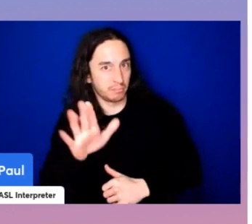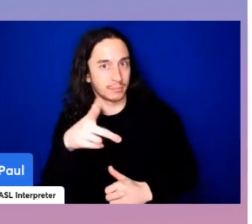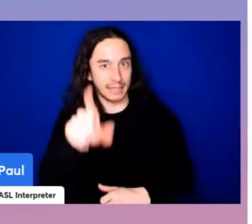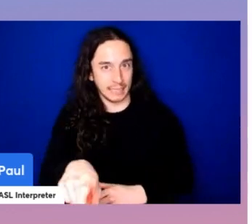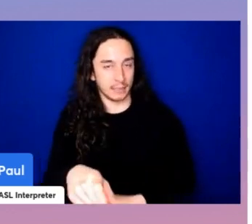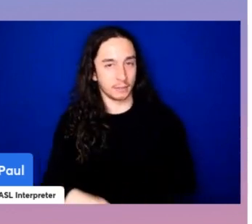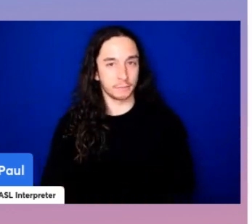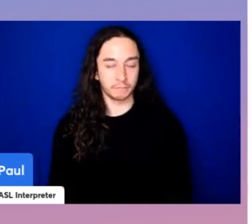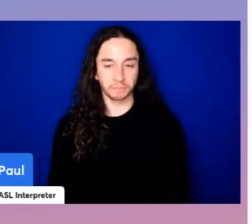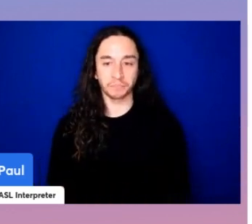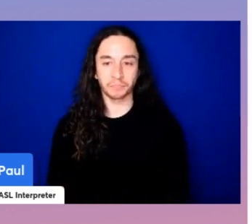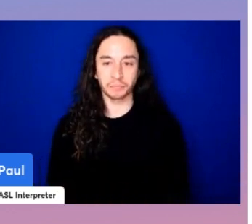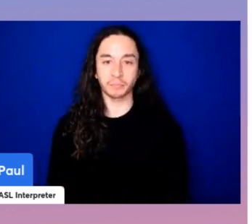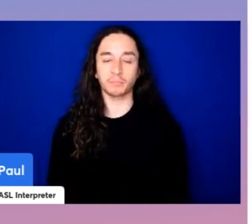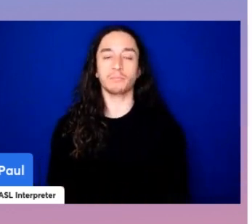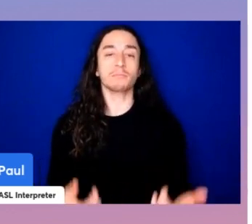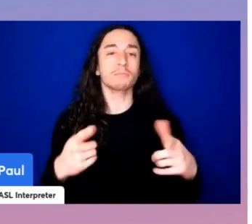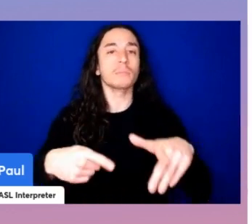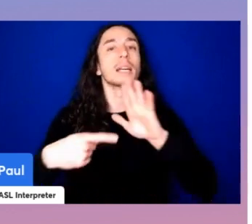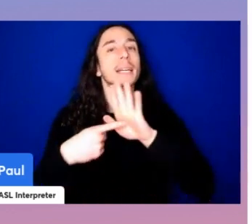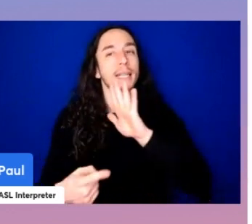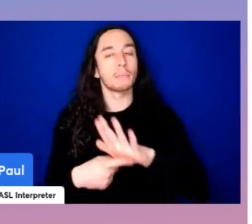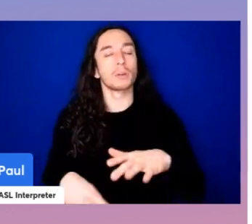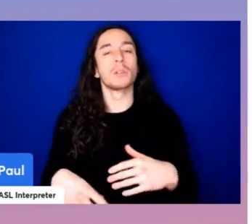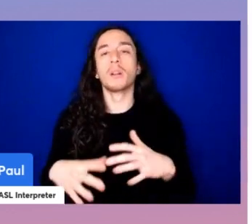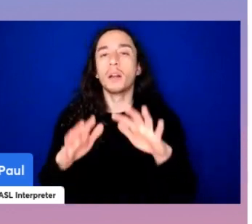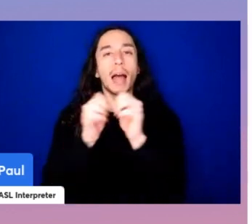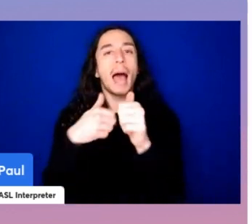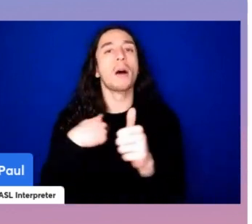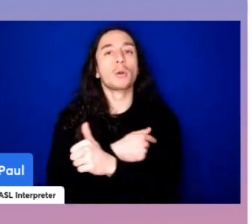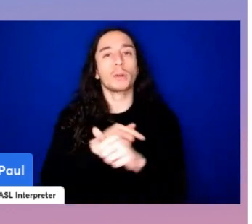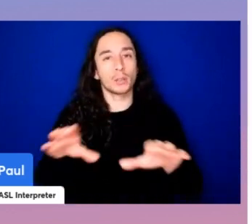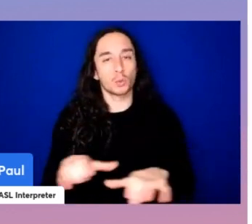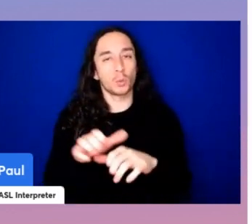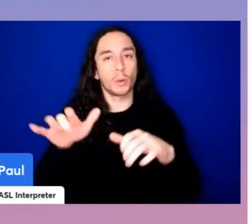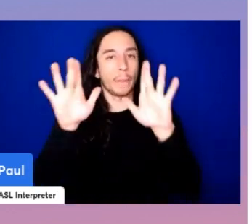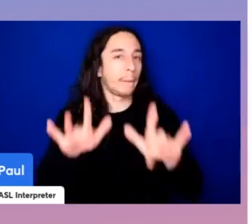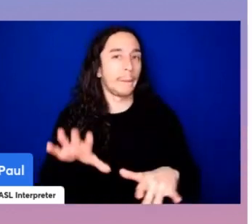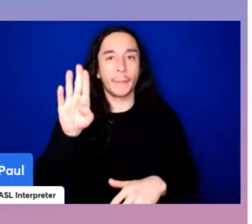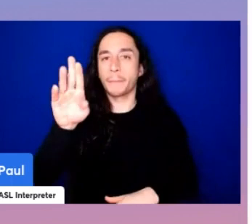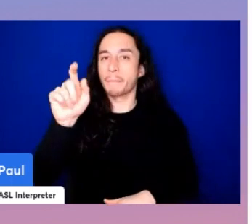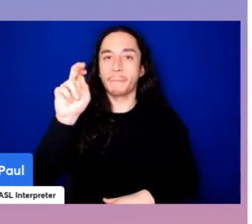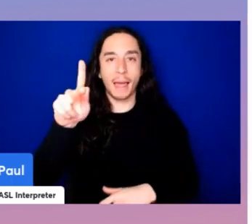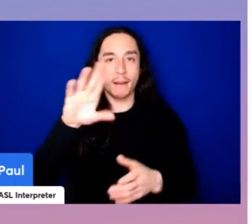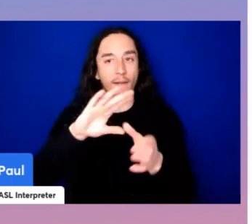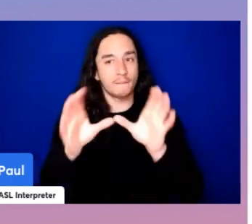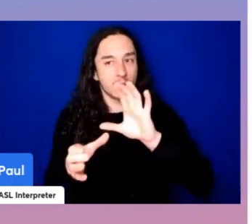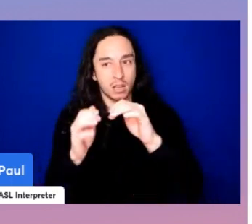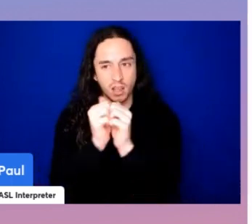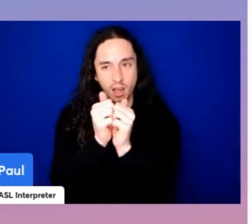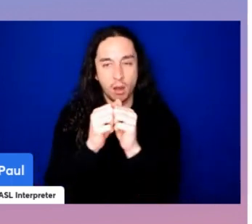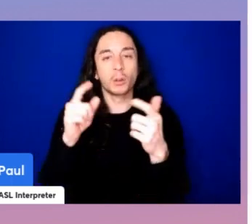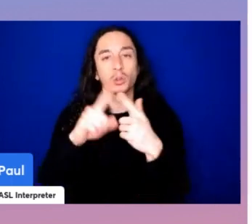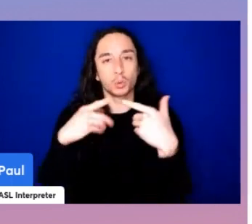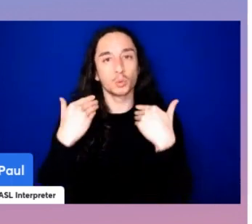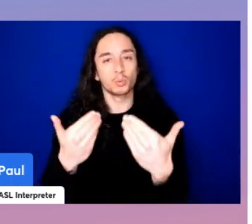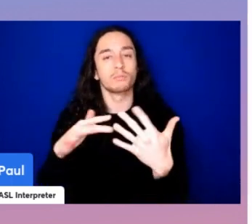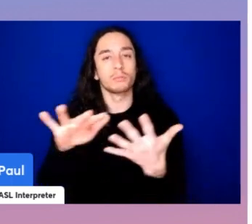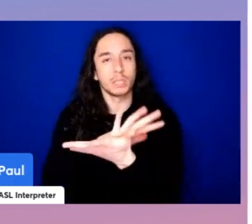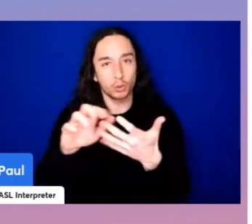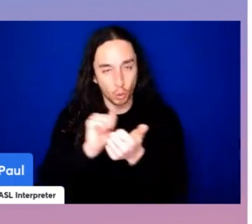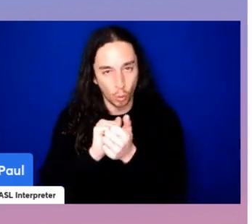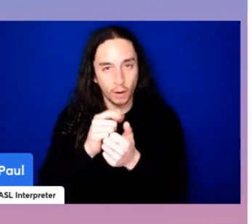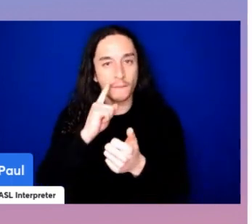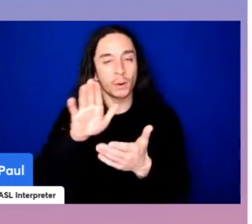And this example is going to show how we're doing a blank configuration in order to do a destroy, in order to clean up